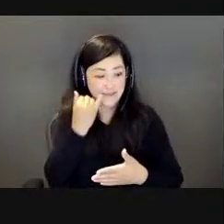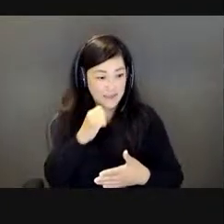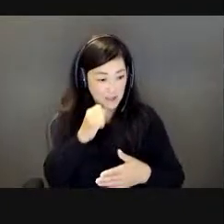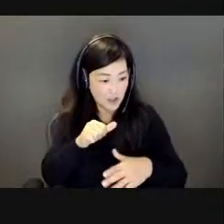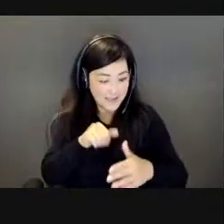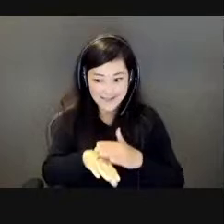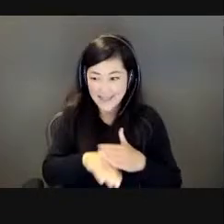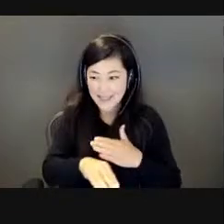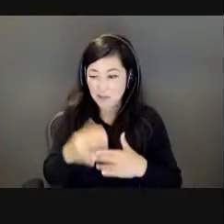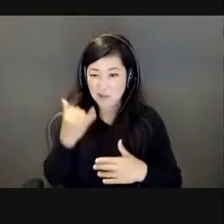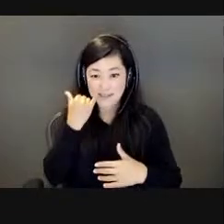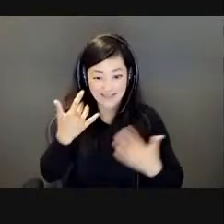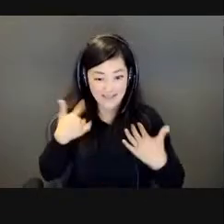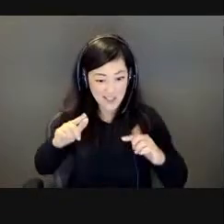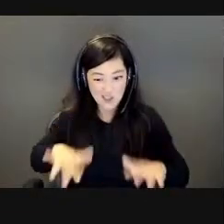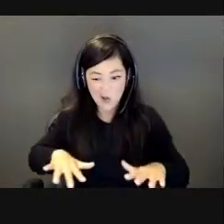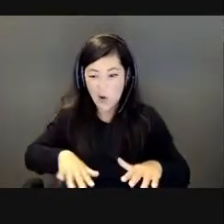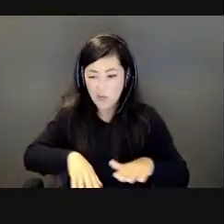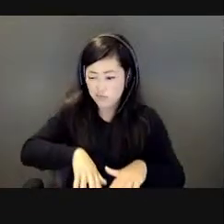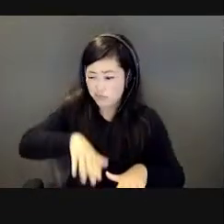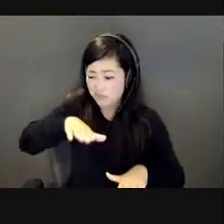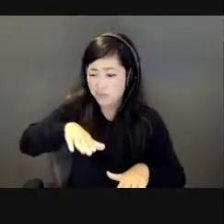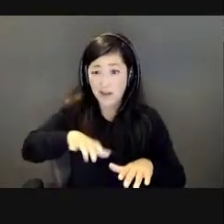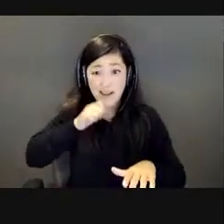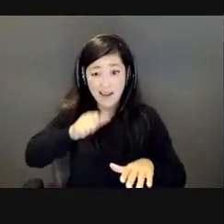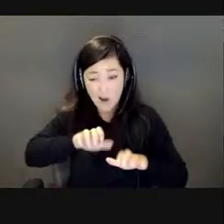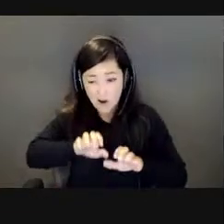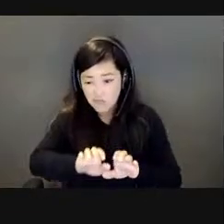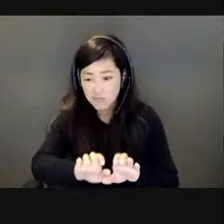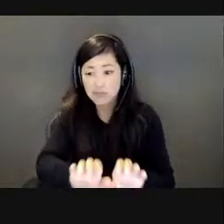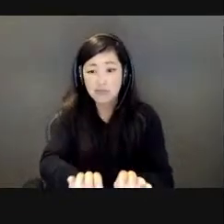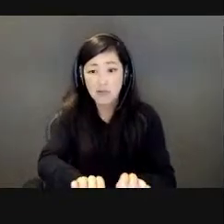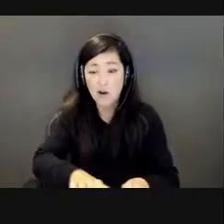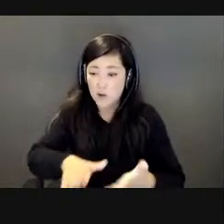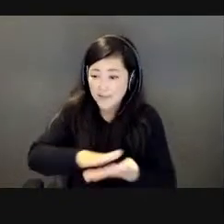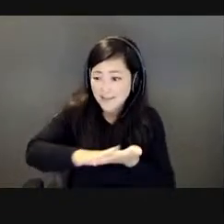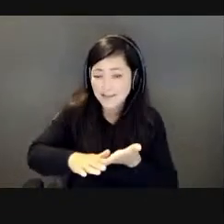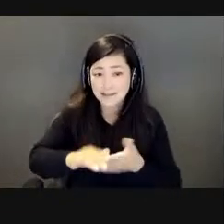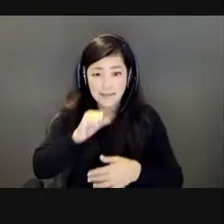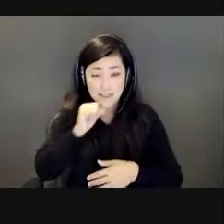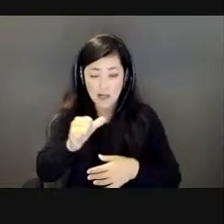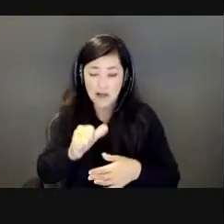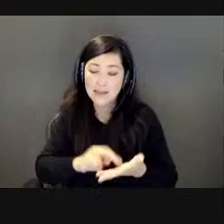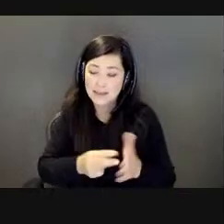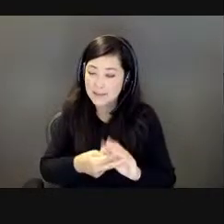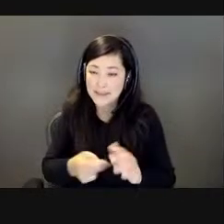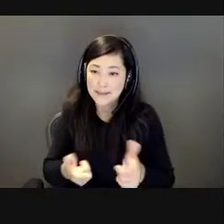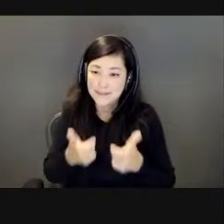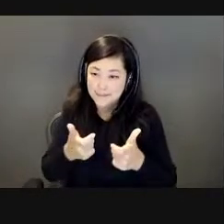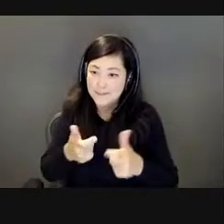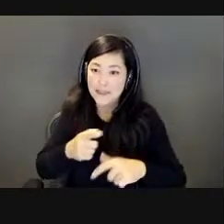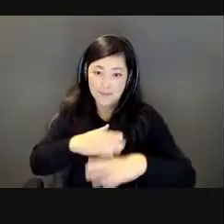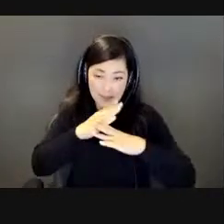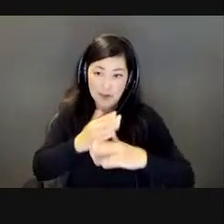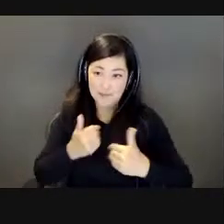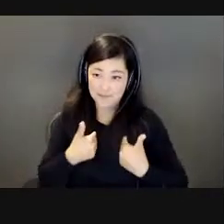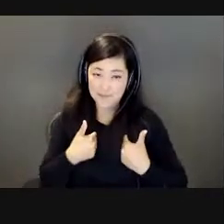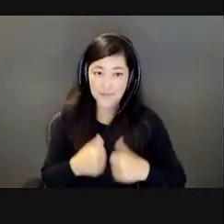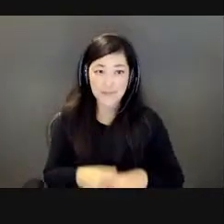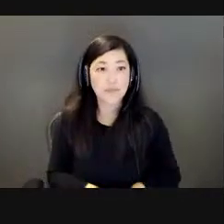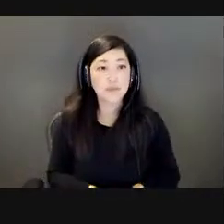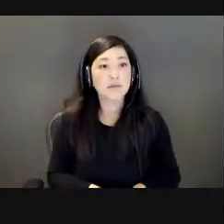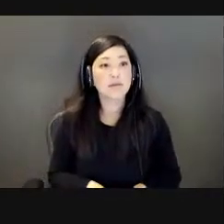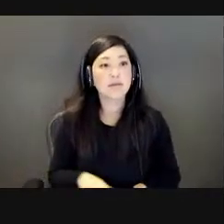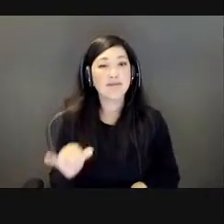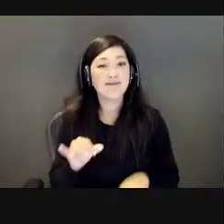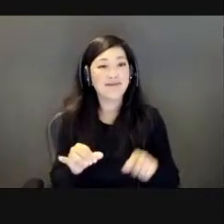the clearance of brush from pathways, all of those important things. There's a photo featured here of that was